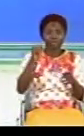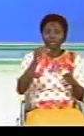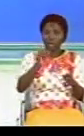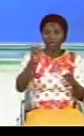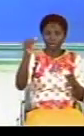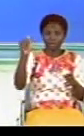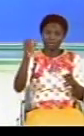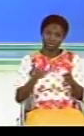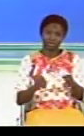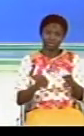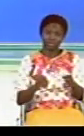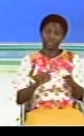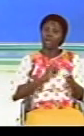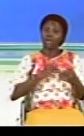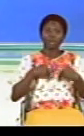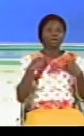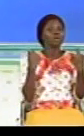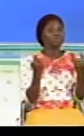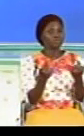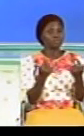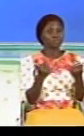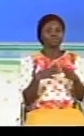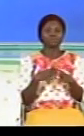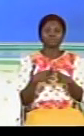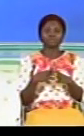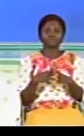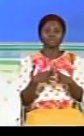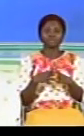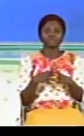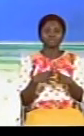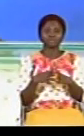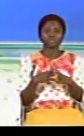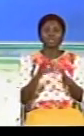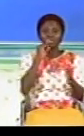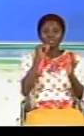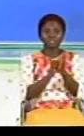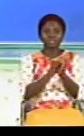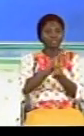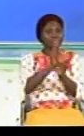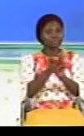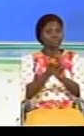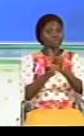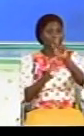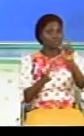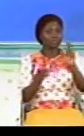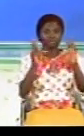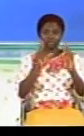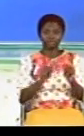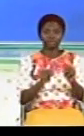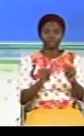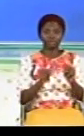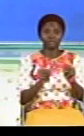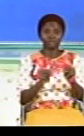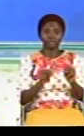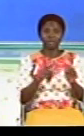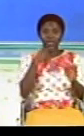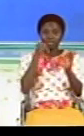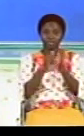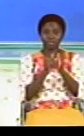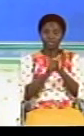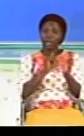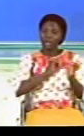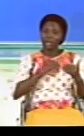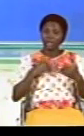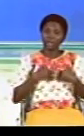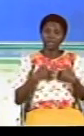sinned. Is that repentance? No. And it says, for I have transgressed the commandment of the